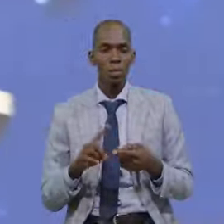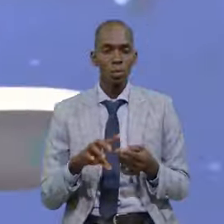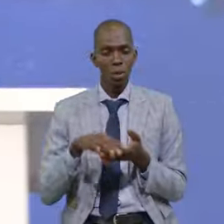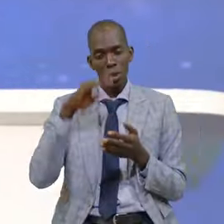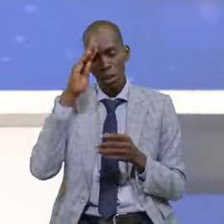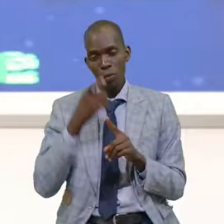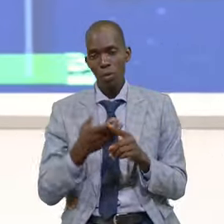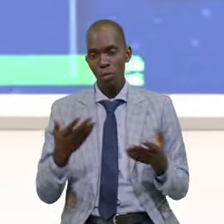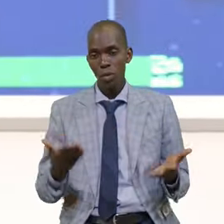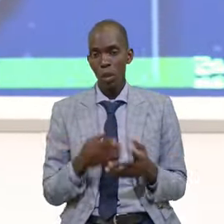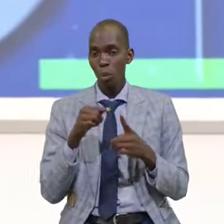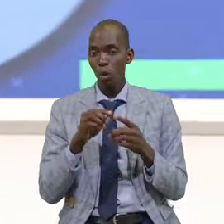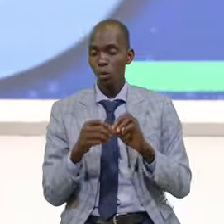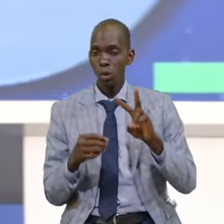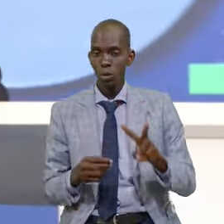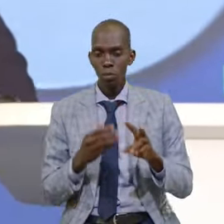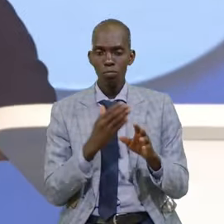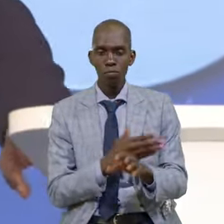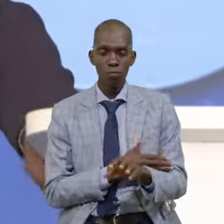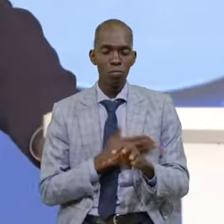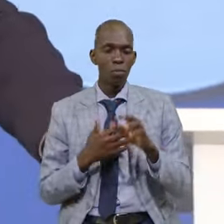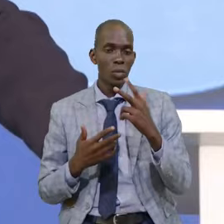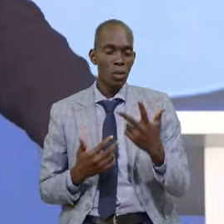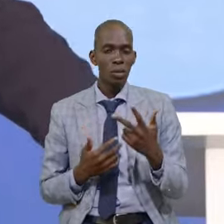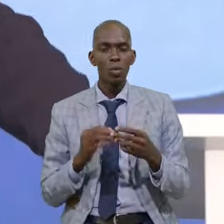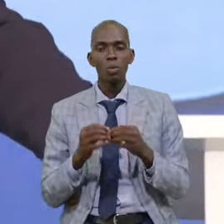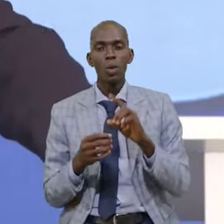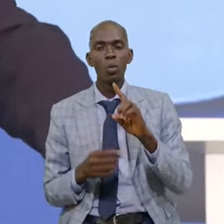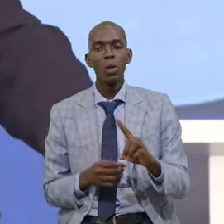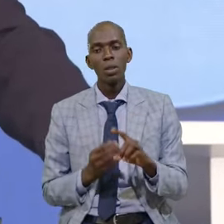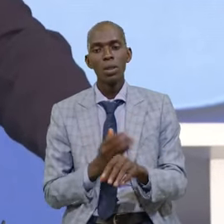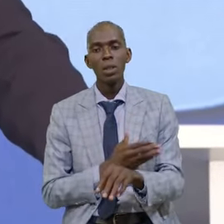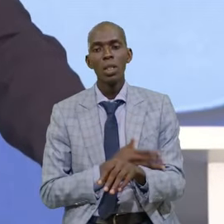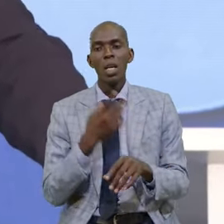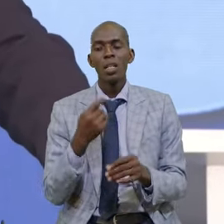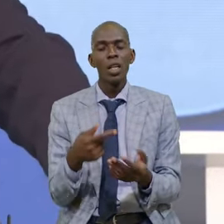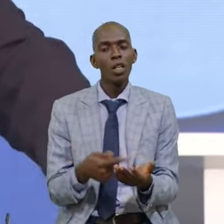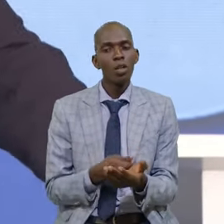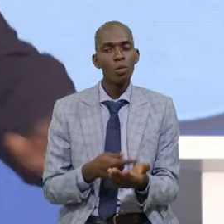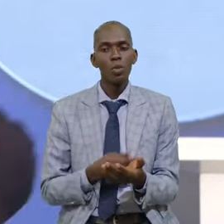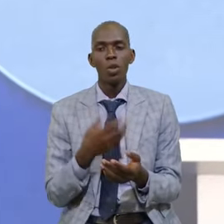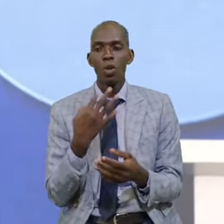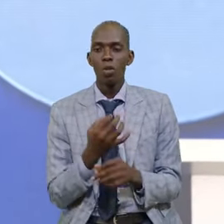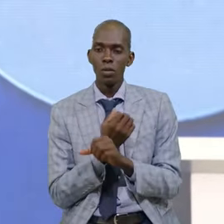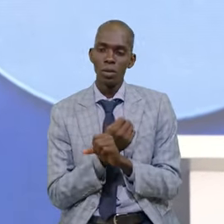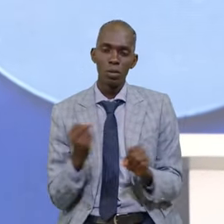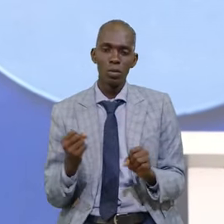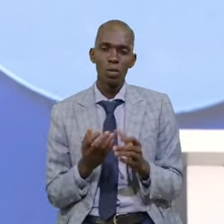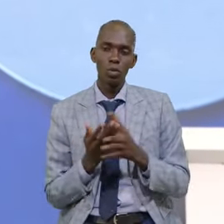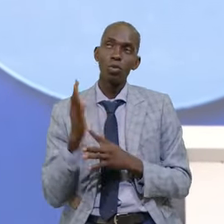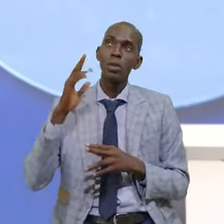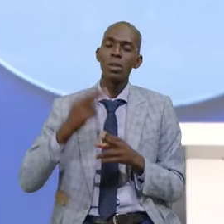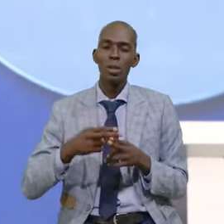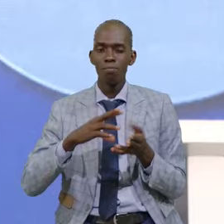Number one, the gospel of salvation through his name. The gospel. Learn that. The gospel